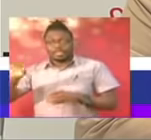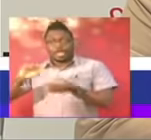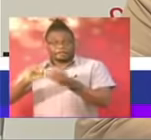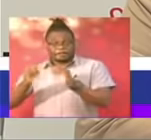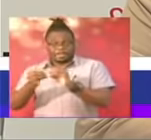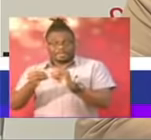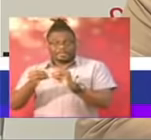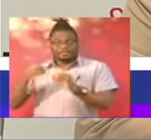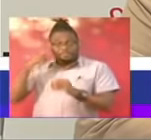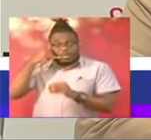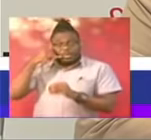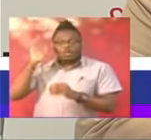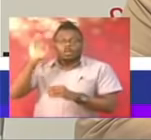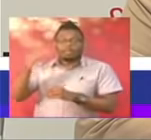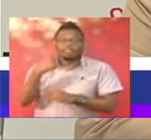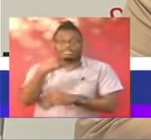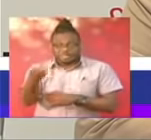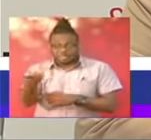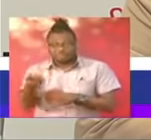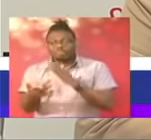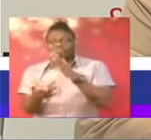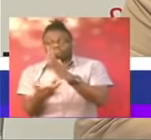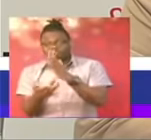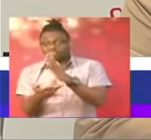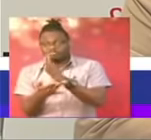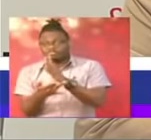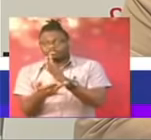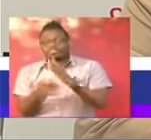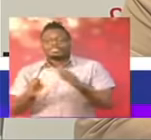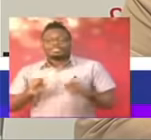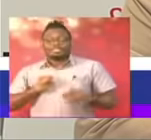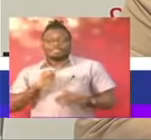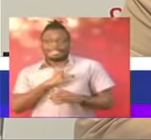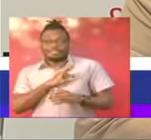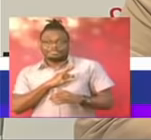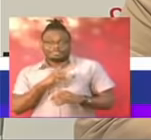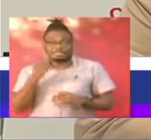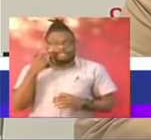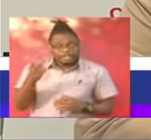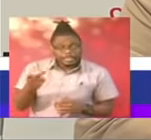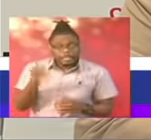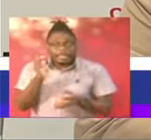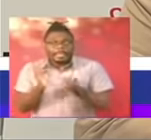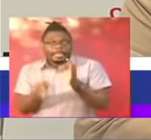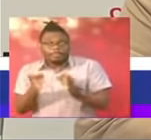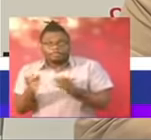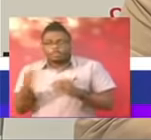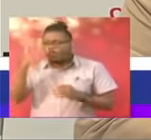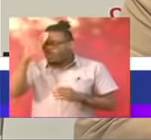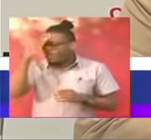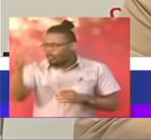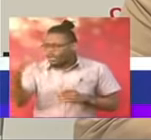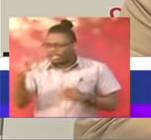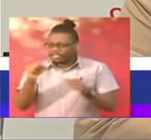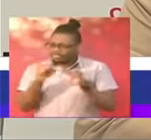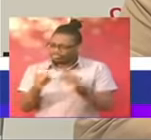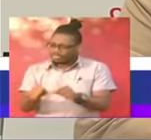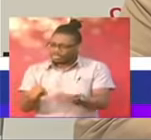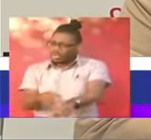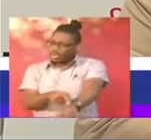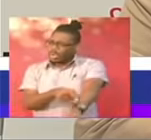who actually monitor that hotline, and we'll see if there's anything that's responsible for, and therefore anything that we can do